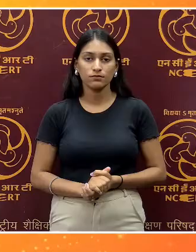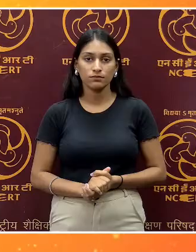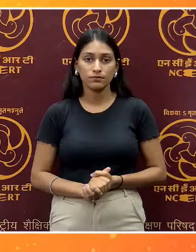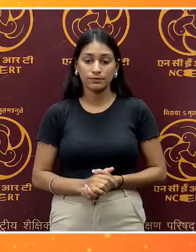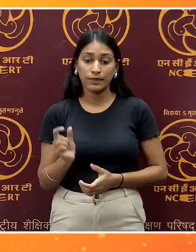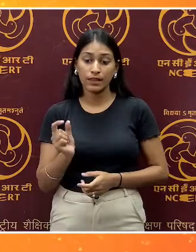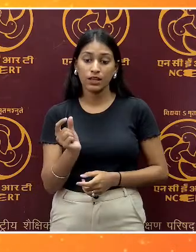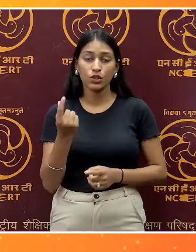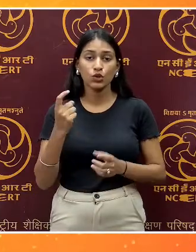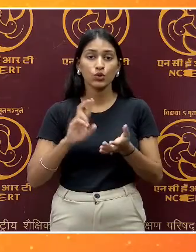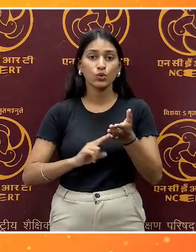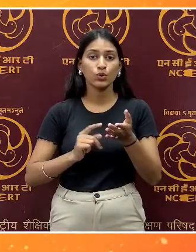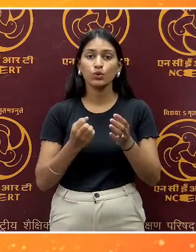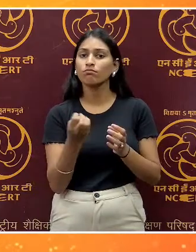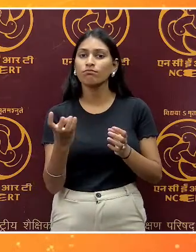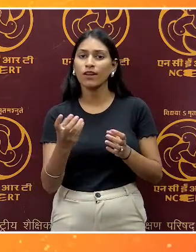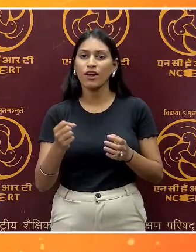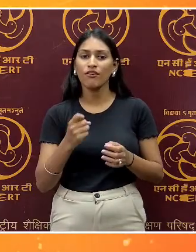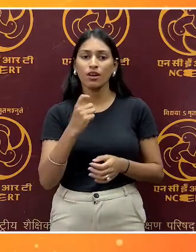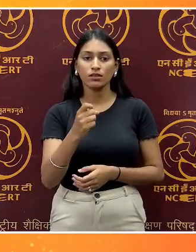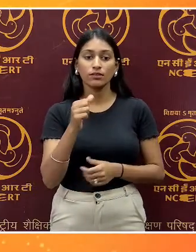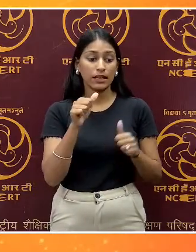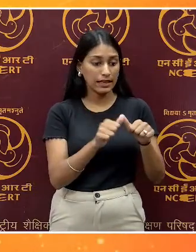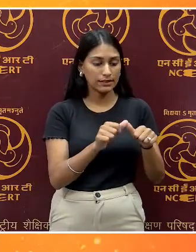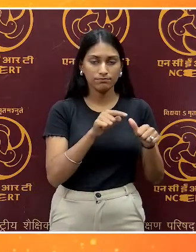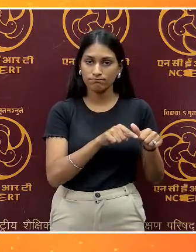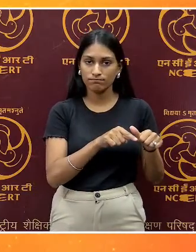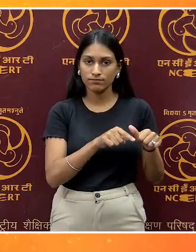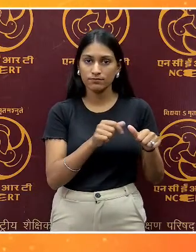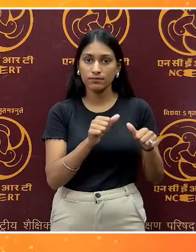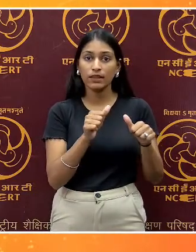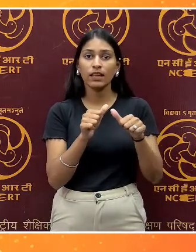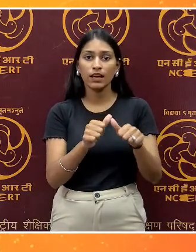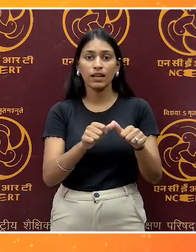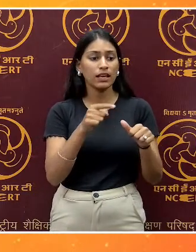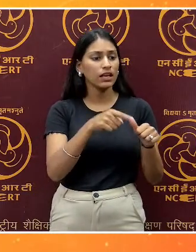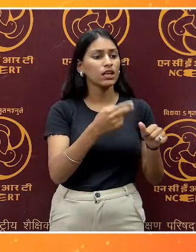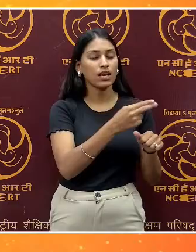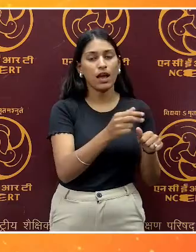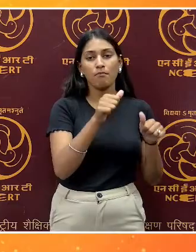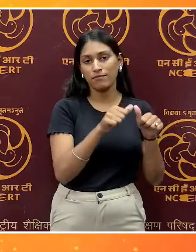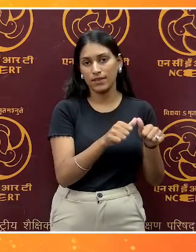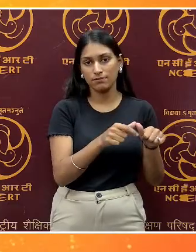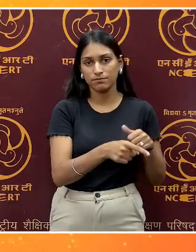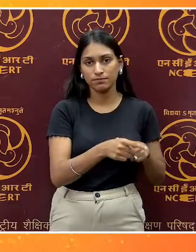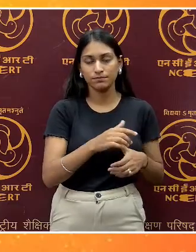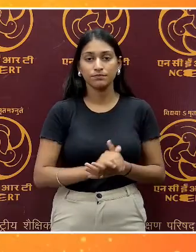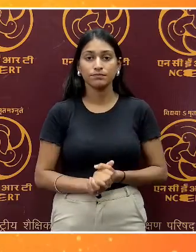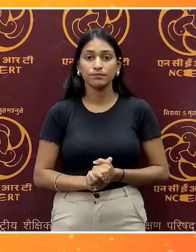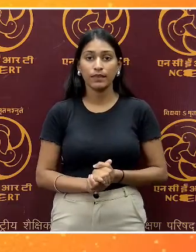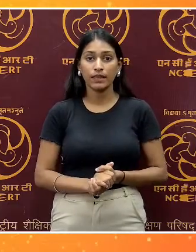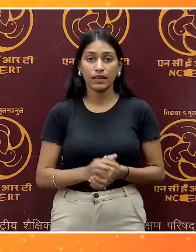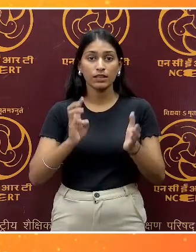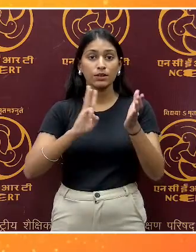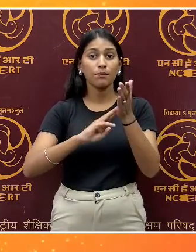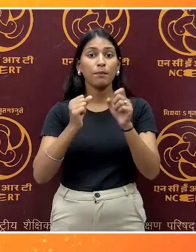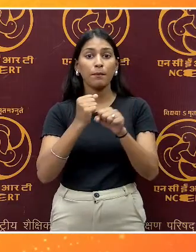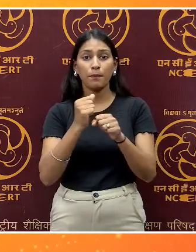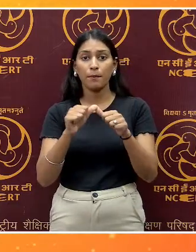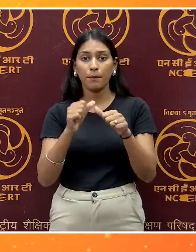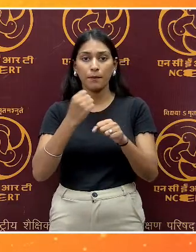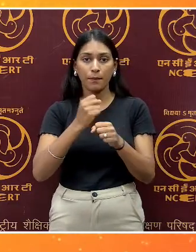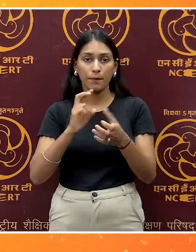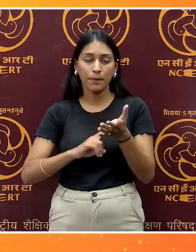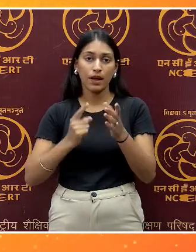Unit vector of a given vector A, as the name suggests, it will have a magnitude of 1 unit